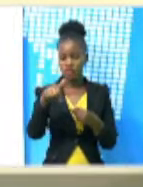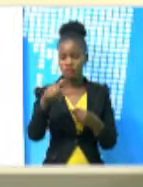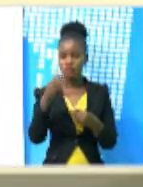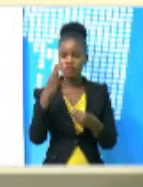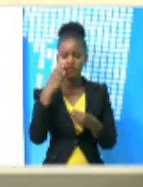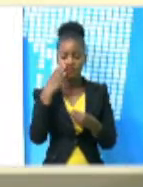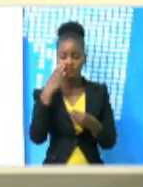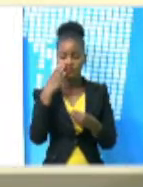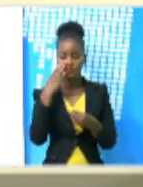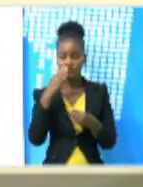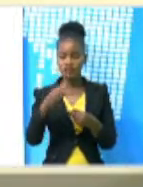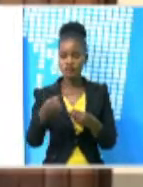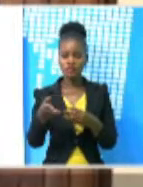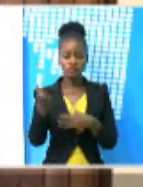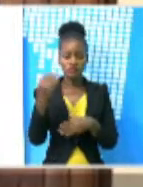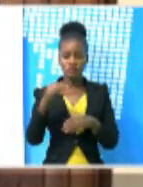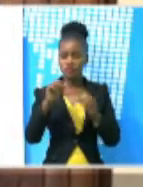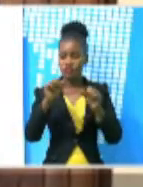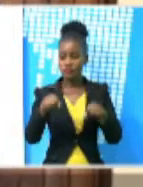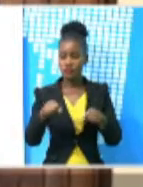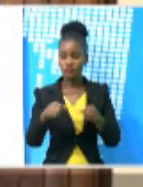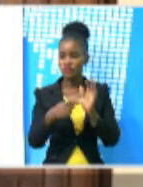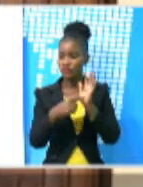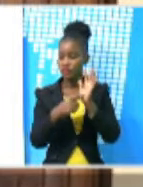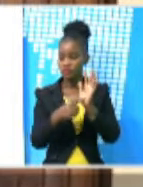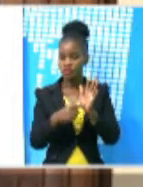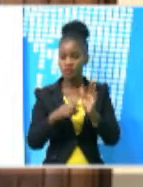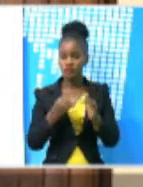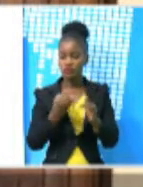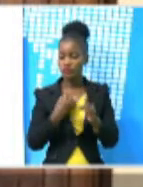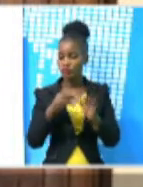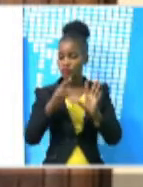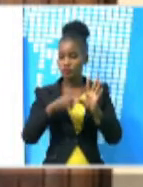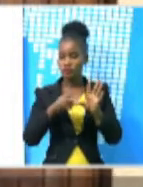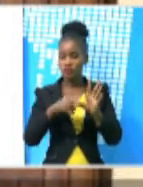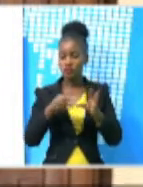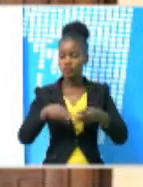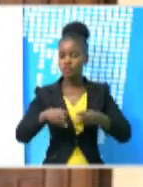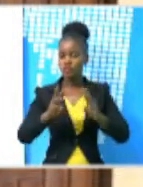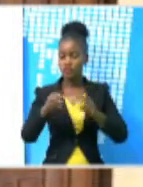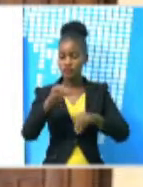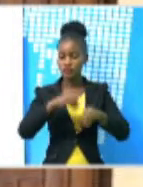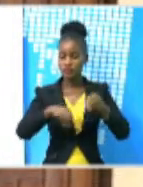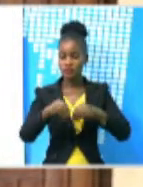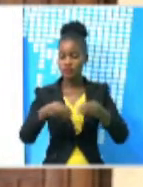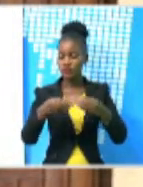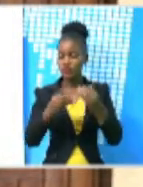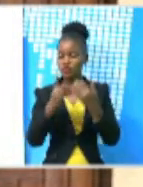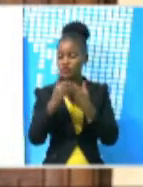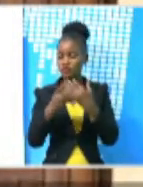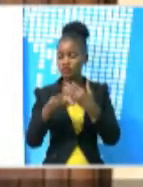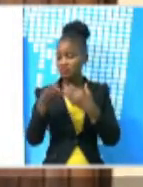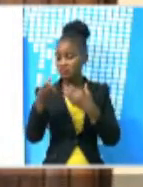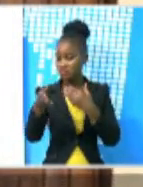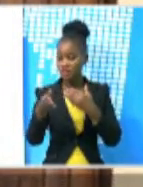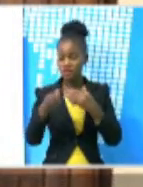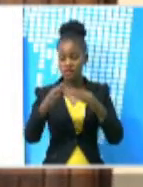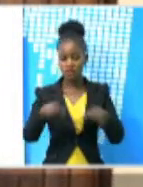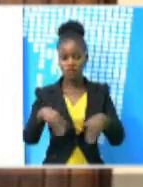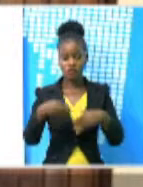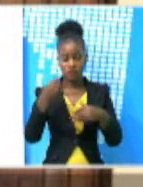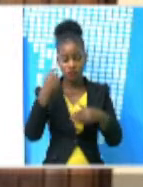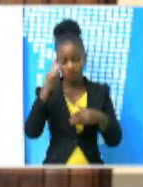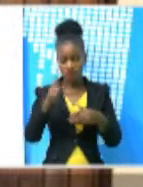467 billion. Can you imagine? For example, I am the chairman of the road fund committee in my district. We